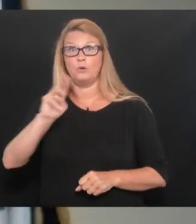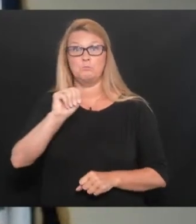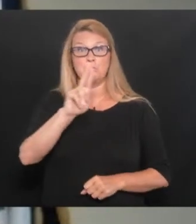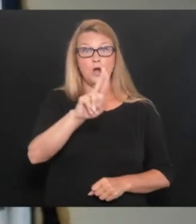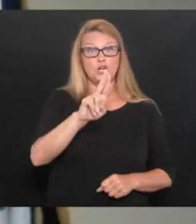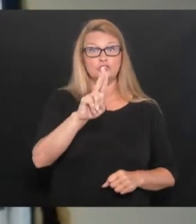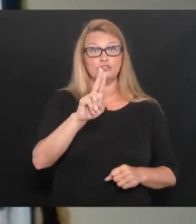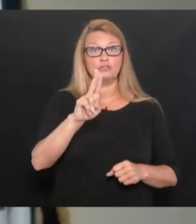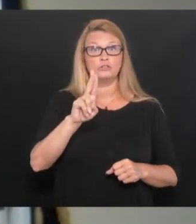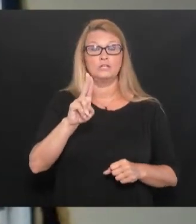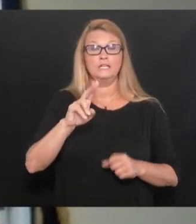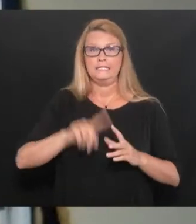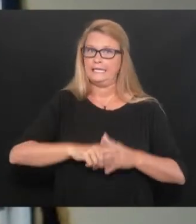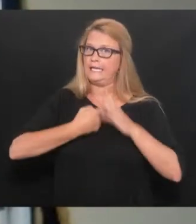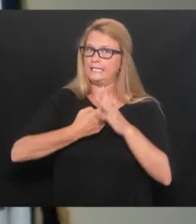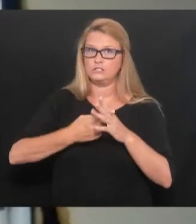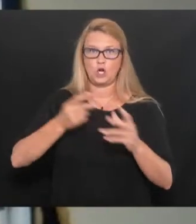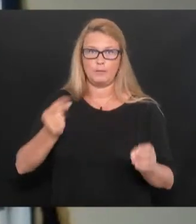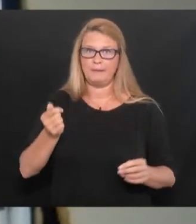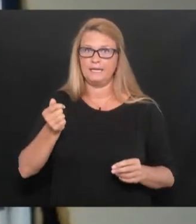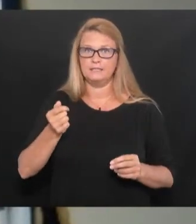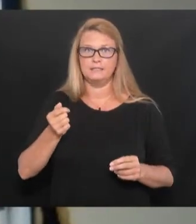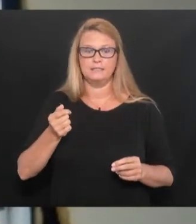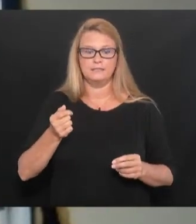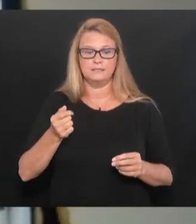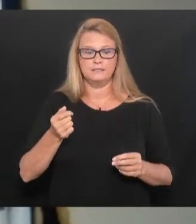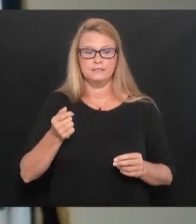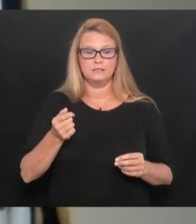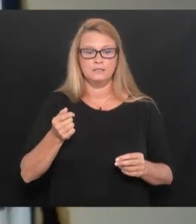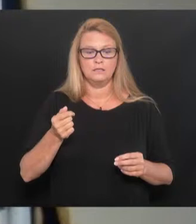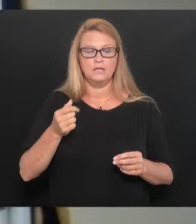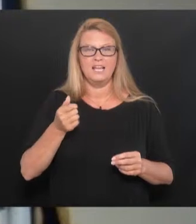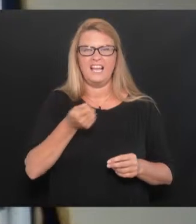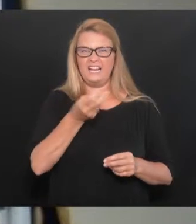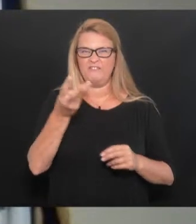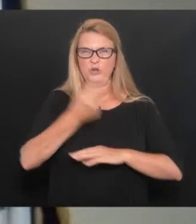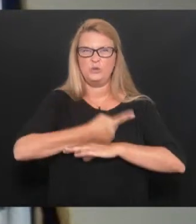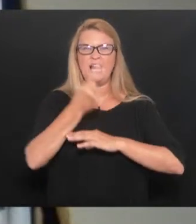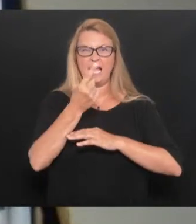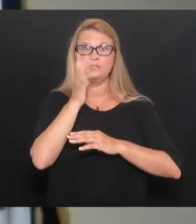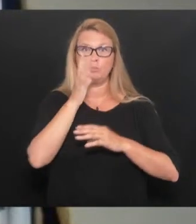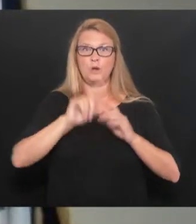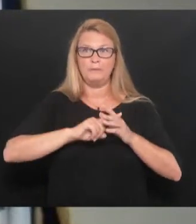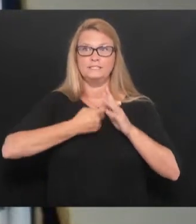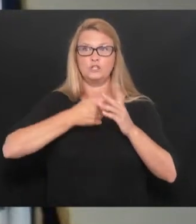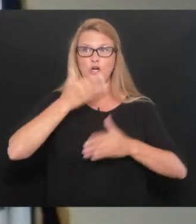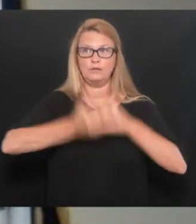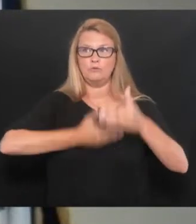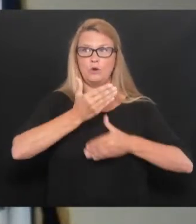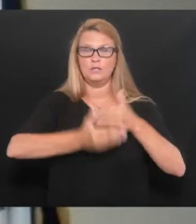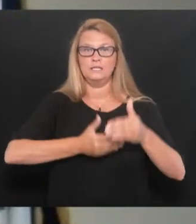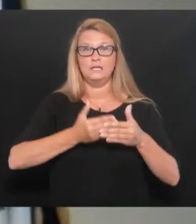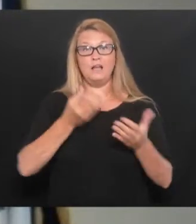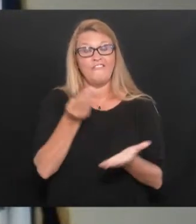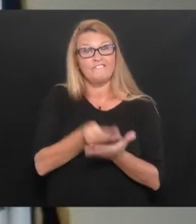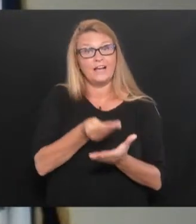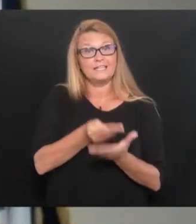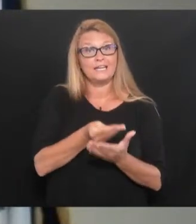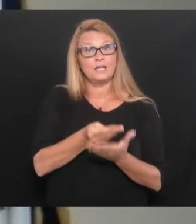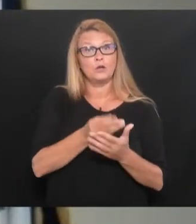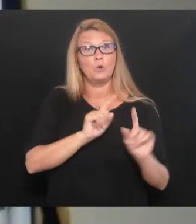this started immediately. We should be drawing samples within the next couple of days. In terms of funding, we're looking at